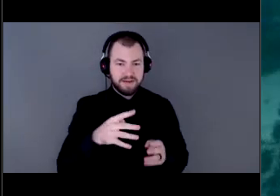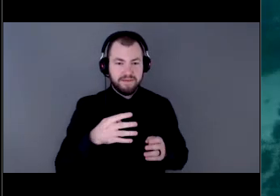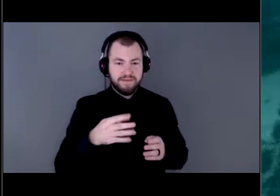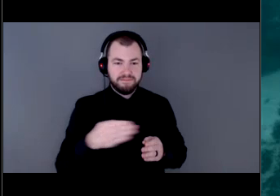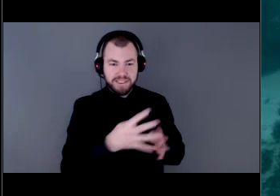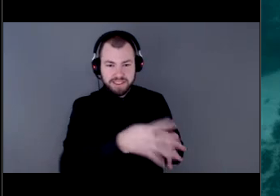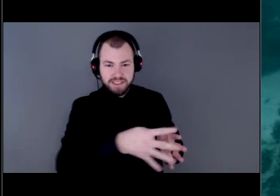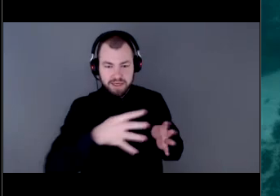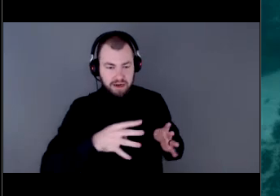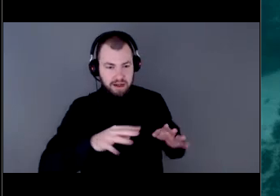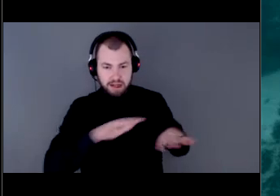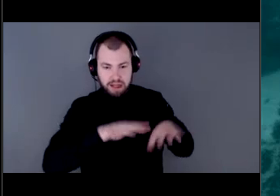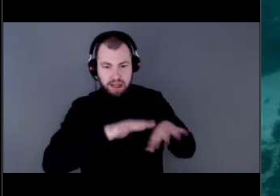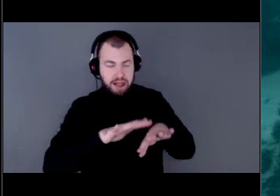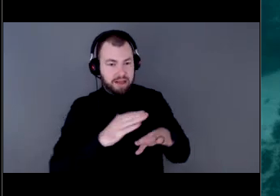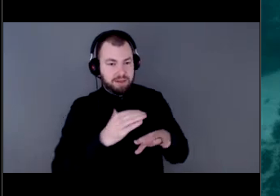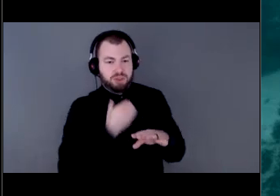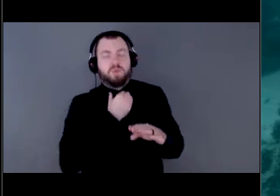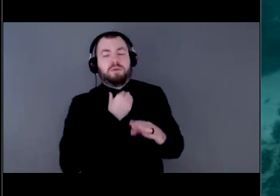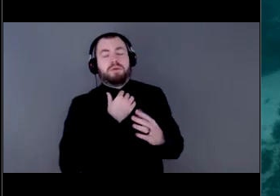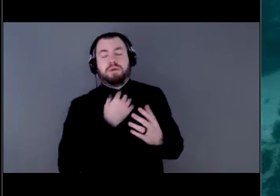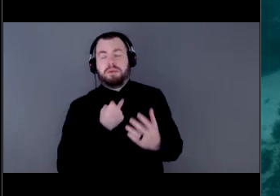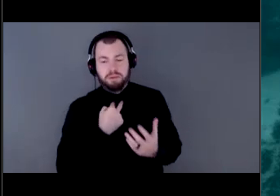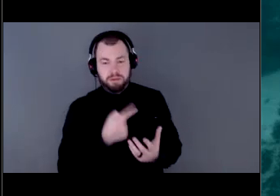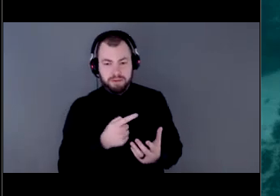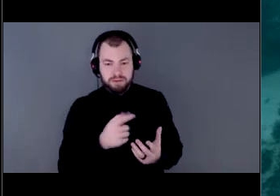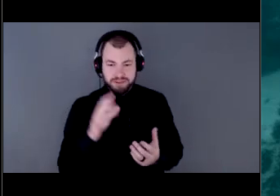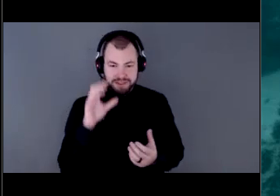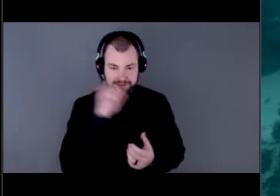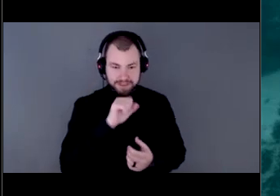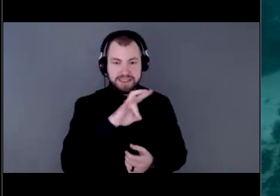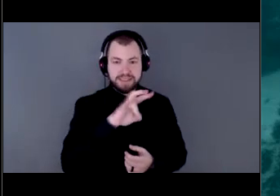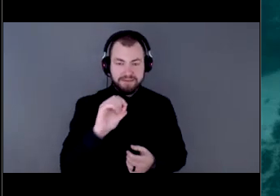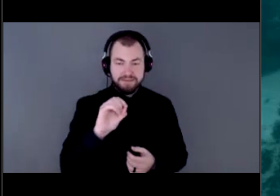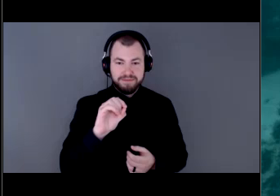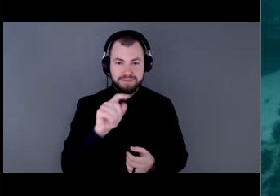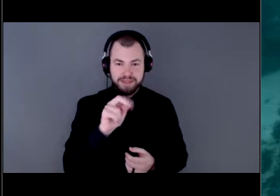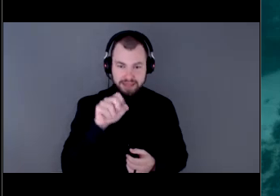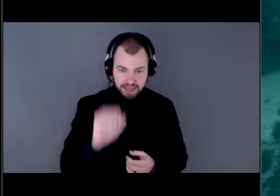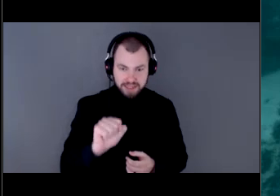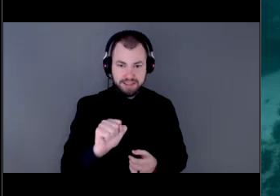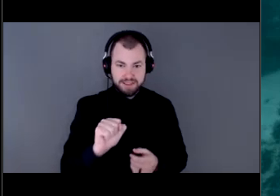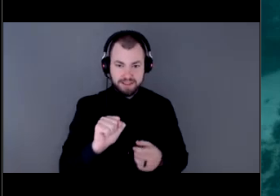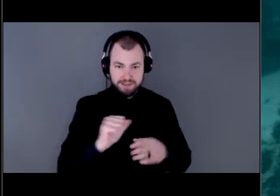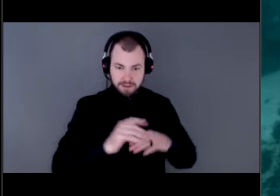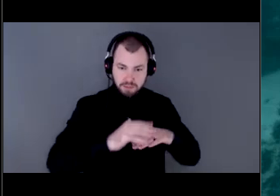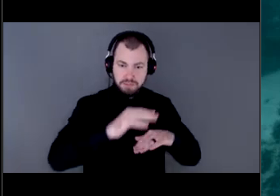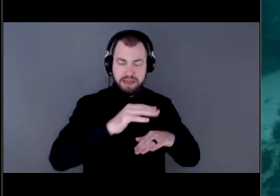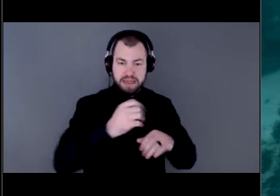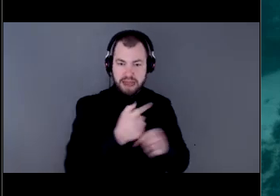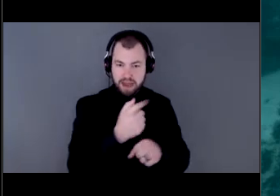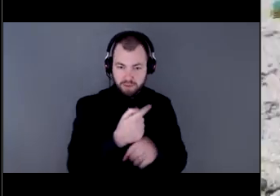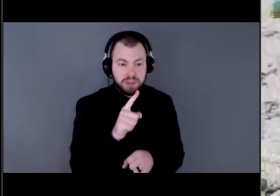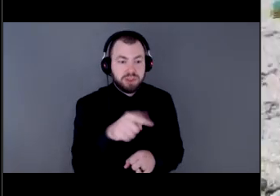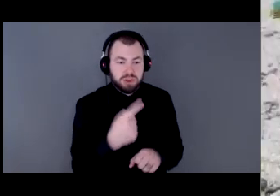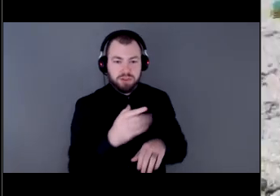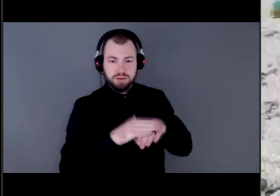it's estimated that 57 tons of derelict fishing gear accumulate annually just on the coral reefs in these